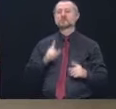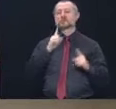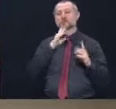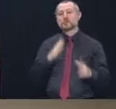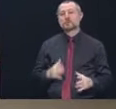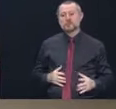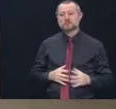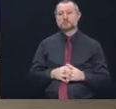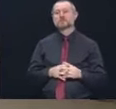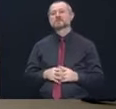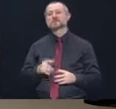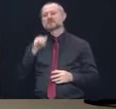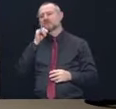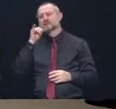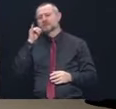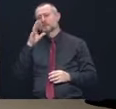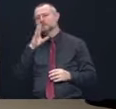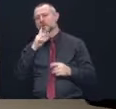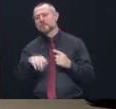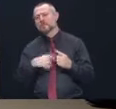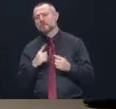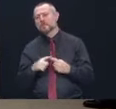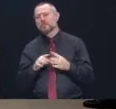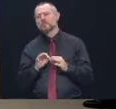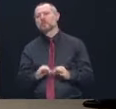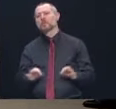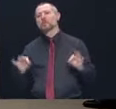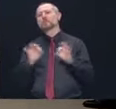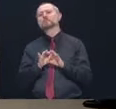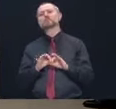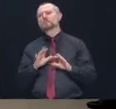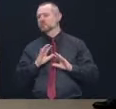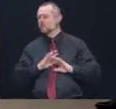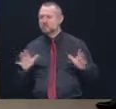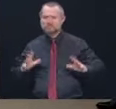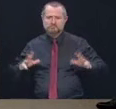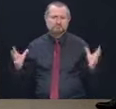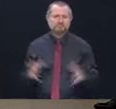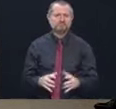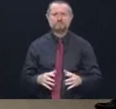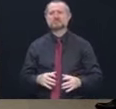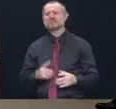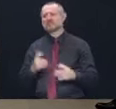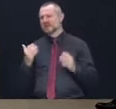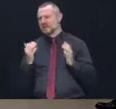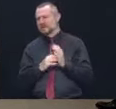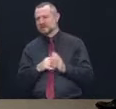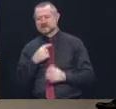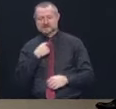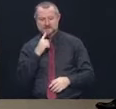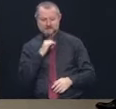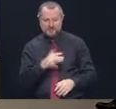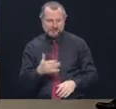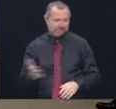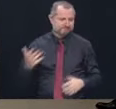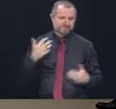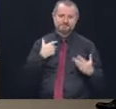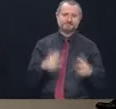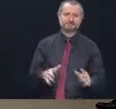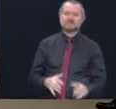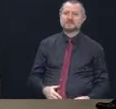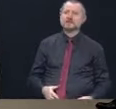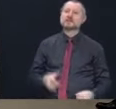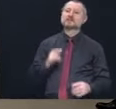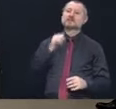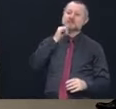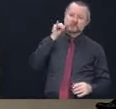yesterday about the importance of not gathering. He spoke about it again. Then later yesterday, you spoke about